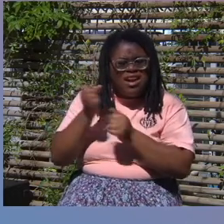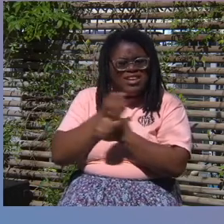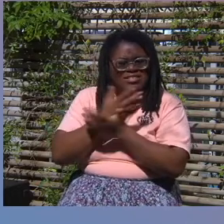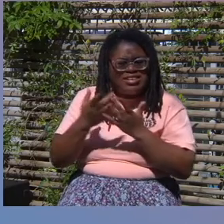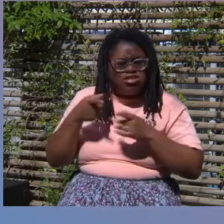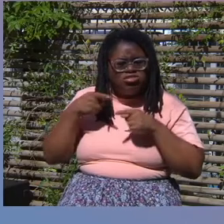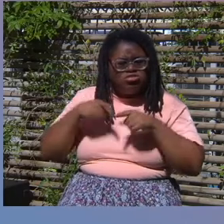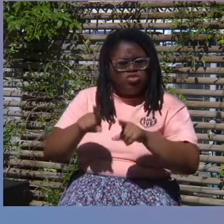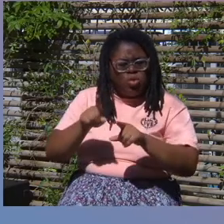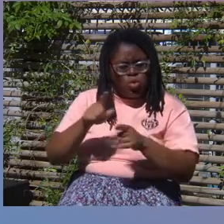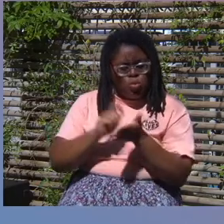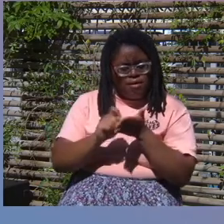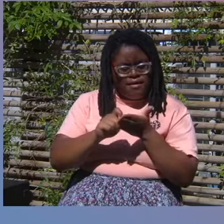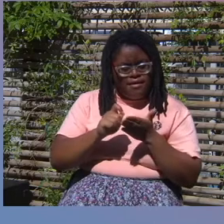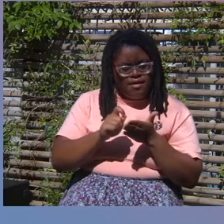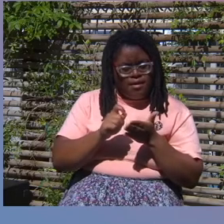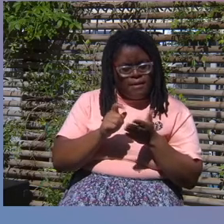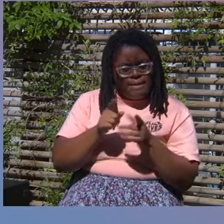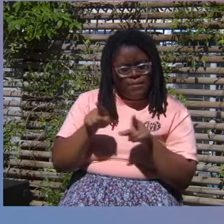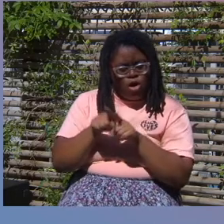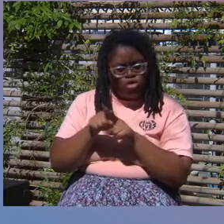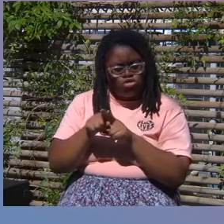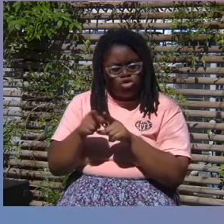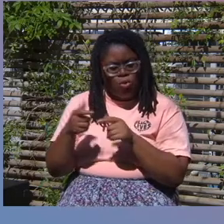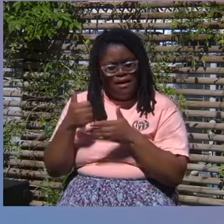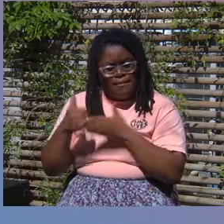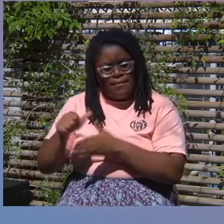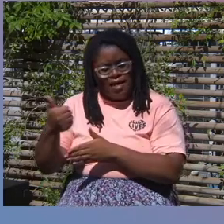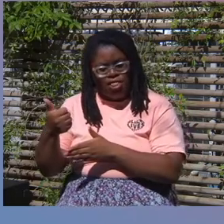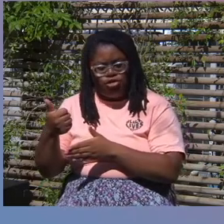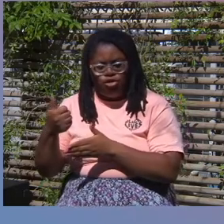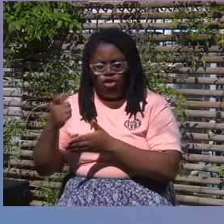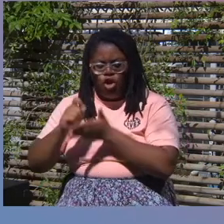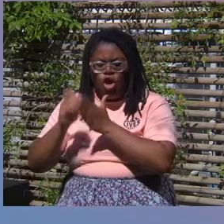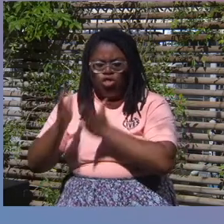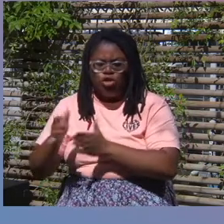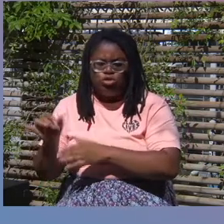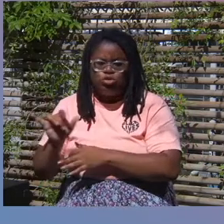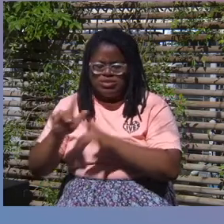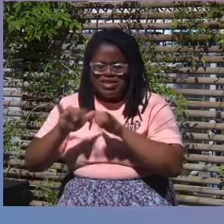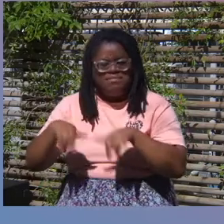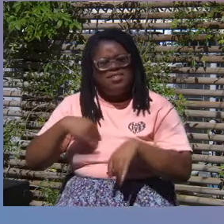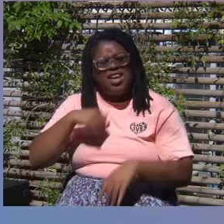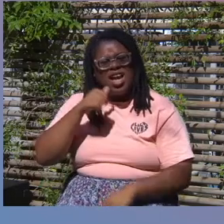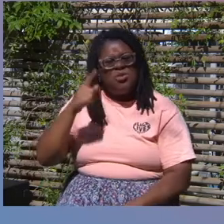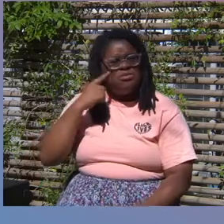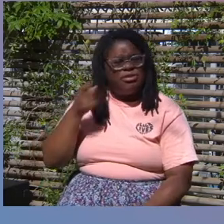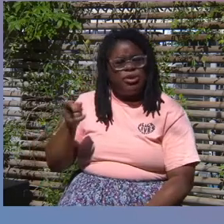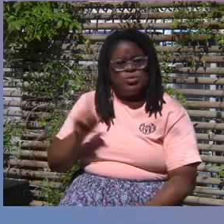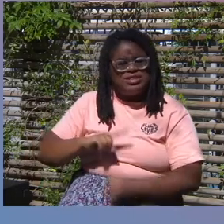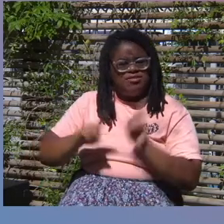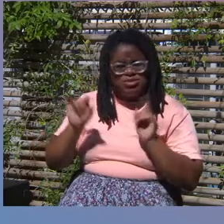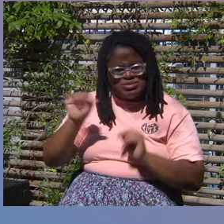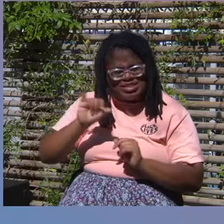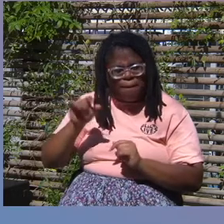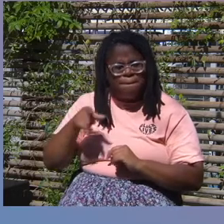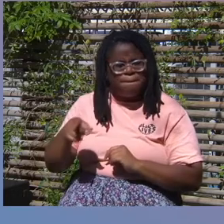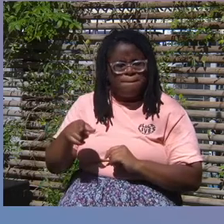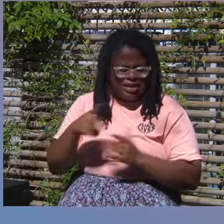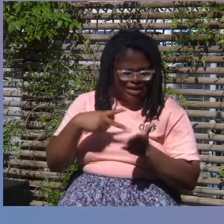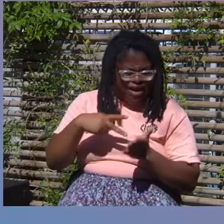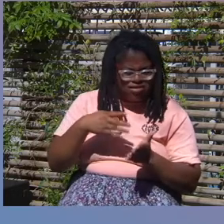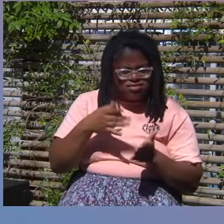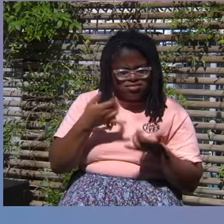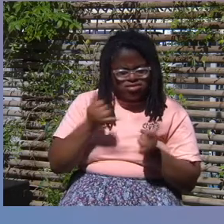was writing her own work, she was also putting other authors on simultaneously. Yes. And I don't think of you any differently